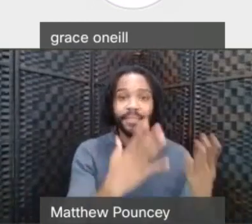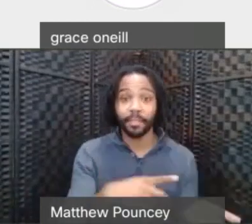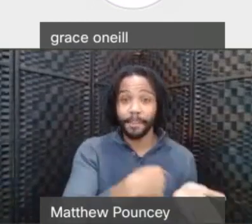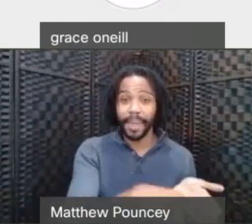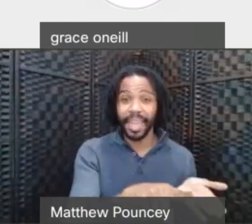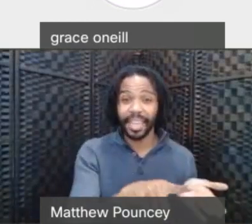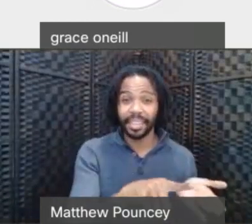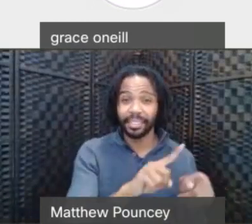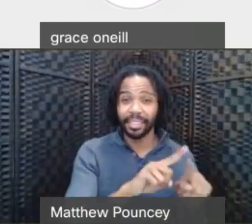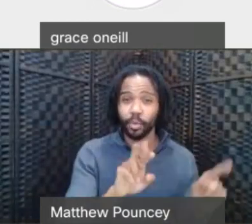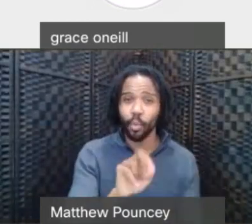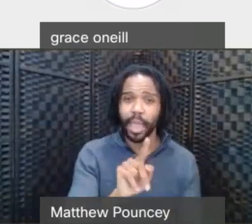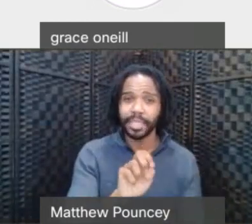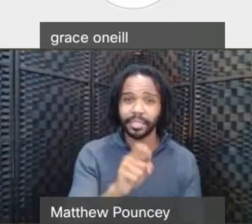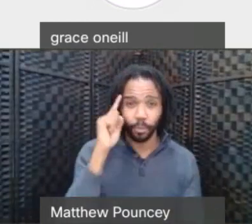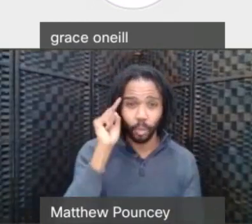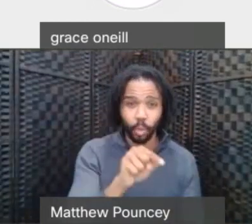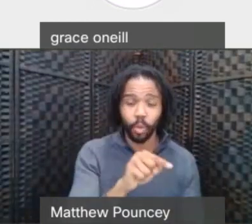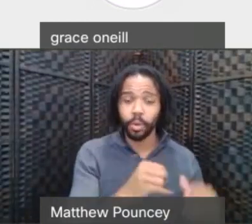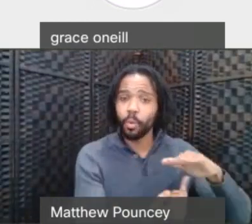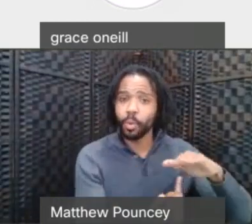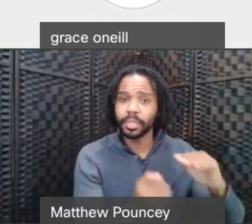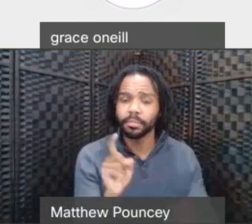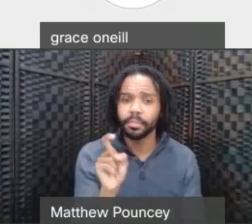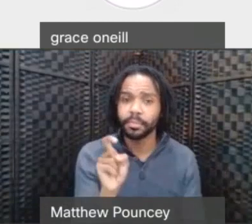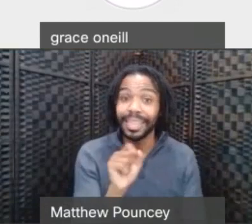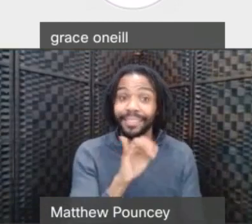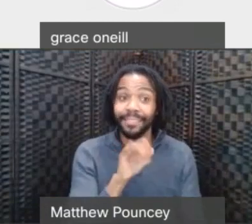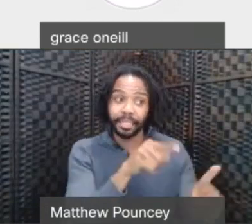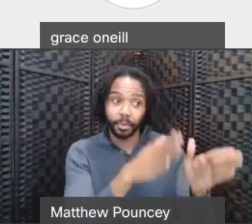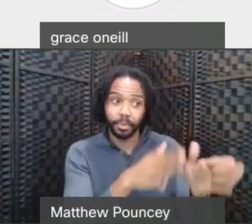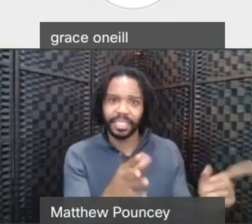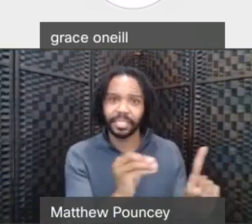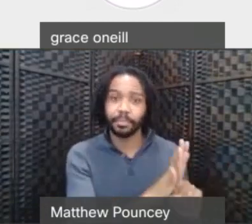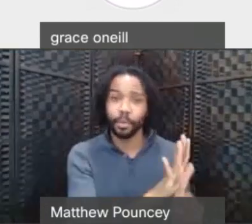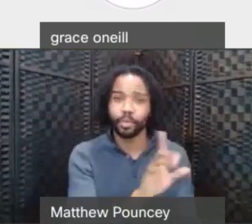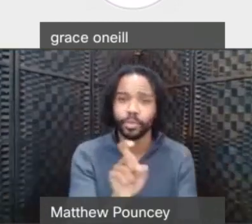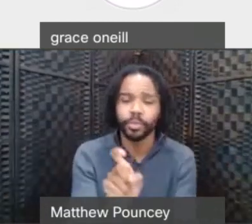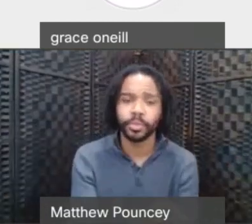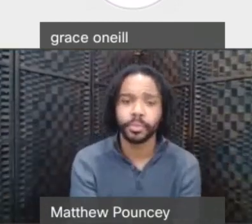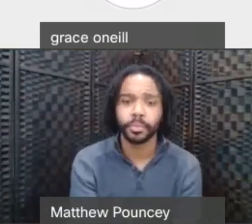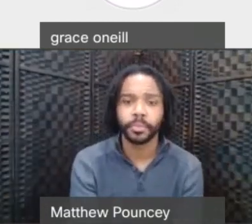is the question, when the person has had an exposure?